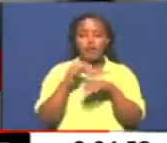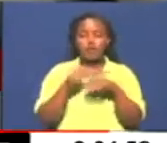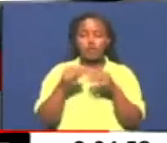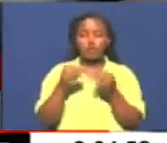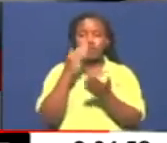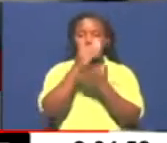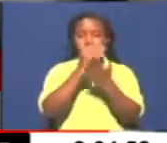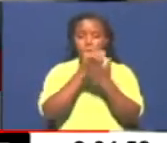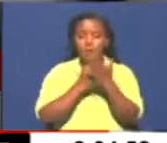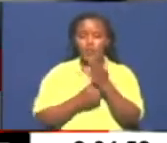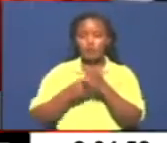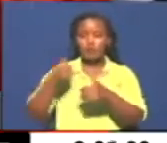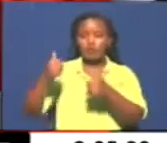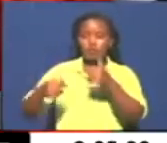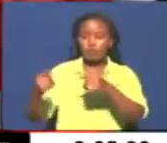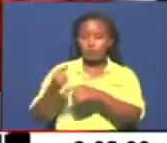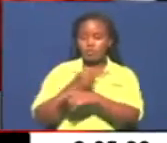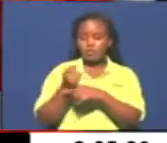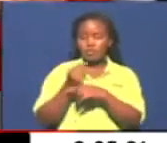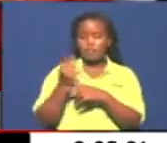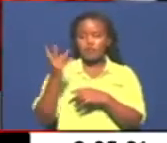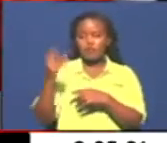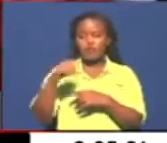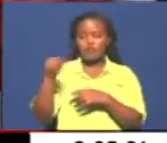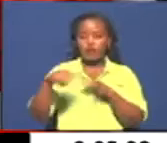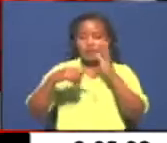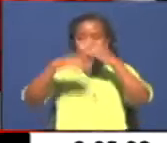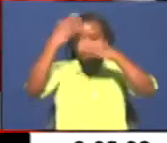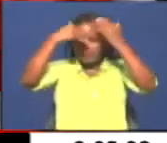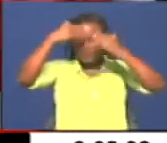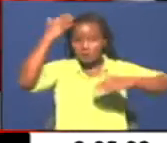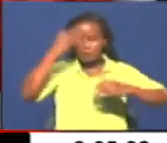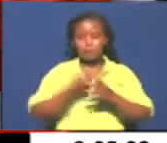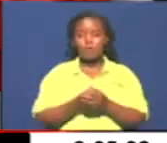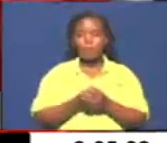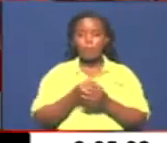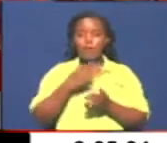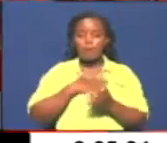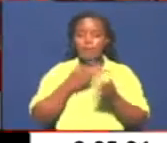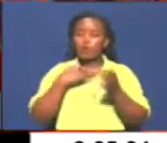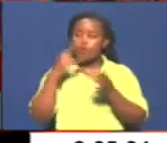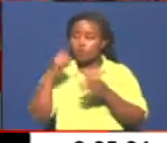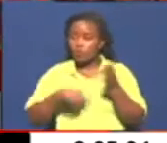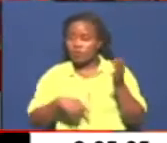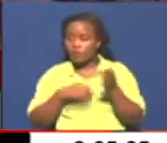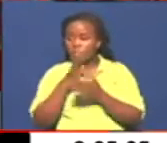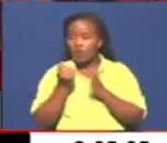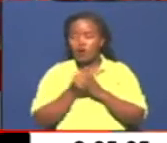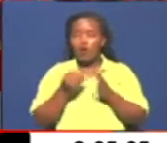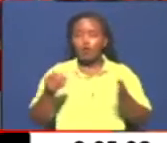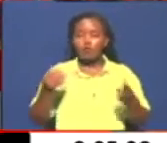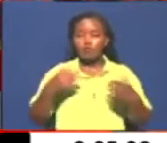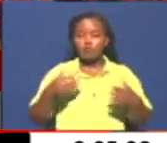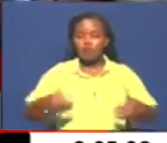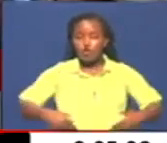train 4,000 professionals. Furaha yangu ni kuona vijana wale wote ambao wanafanya kazi hapa pamoja na wenzao wa dame.